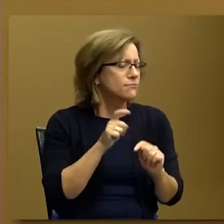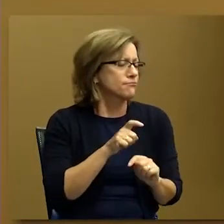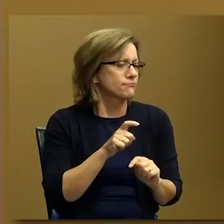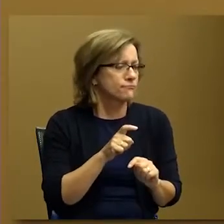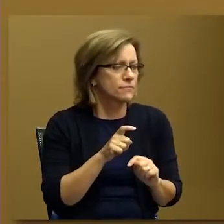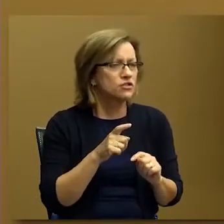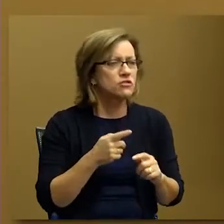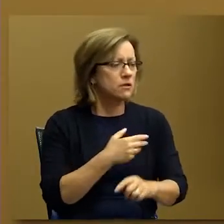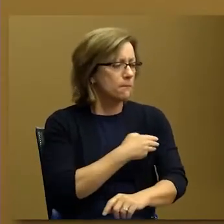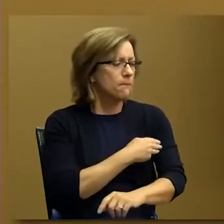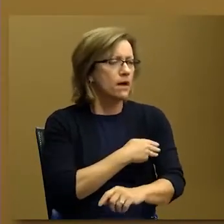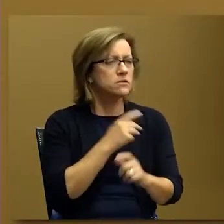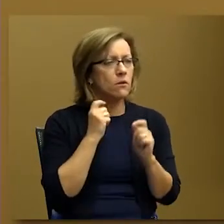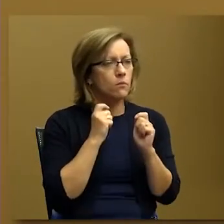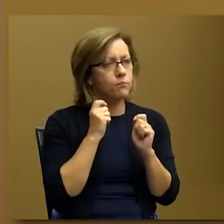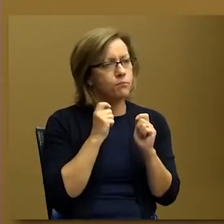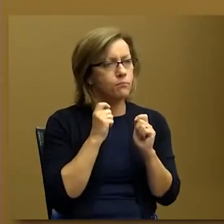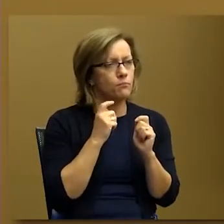change in muscle tone.